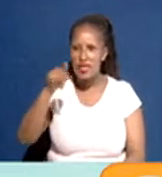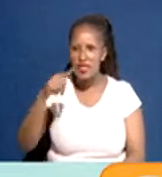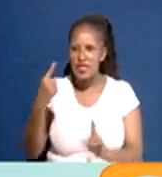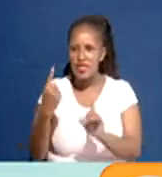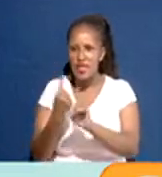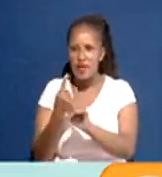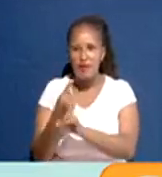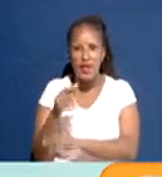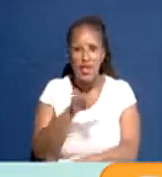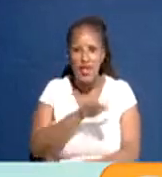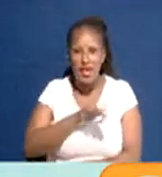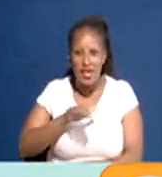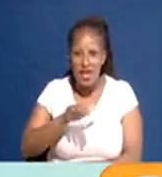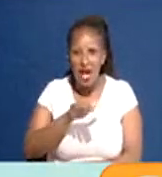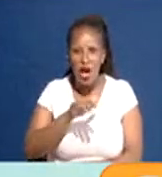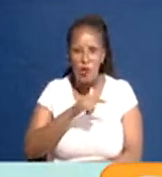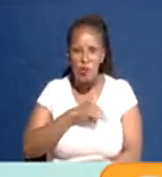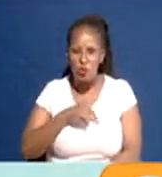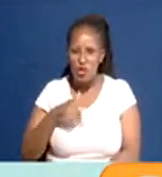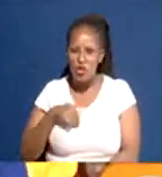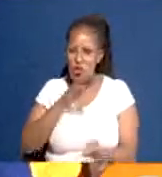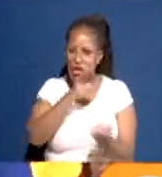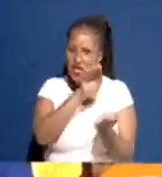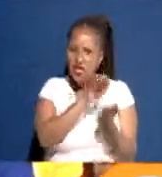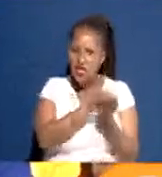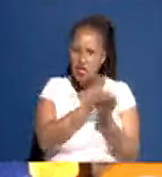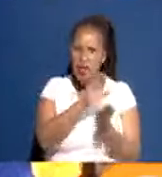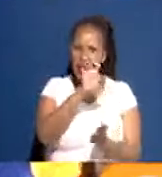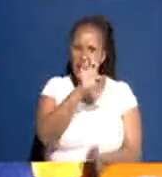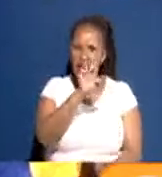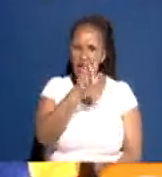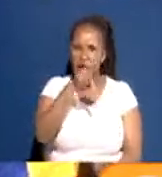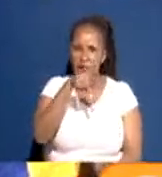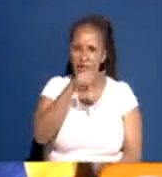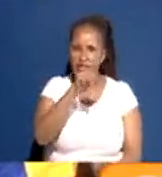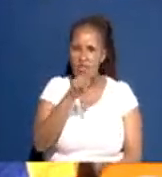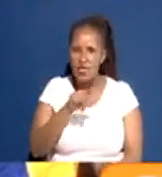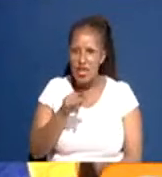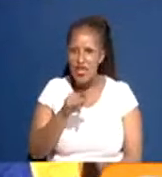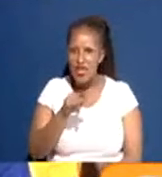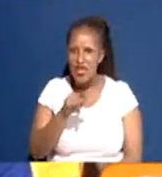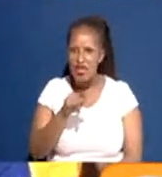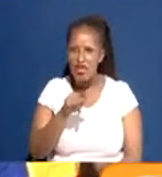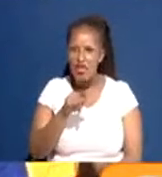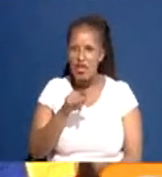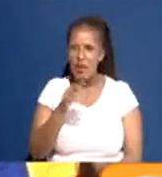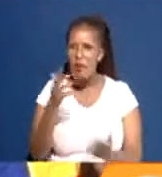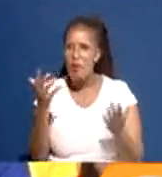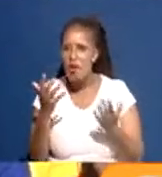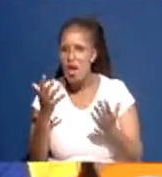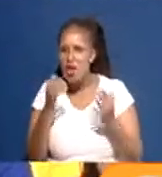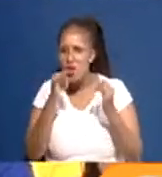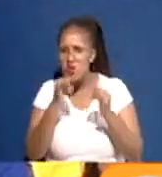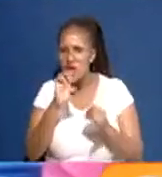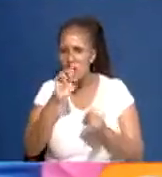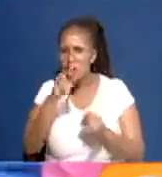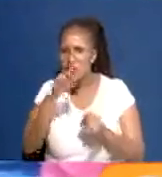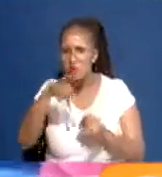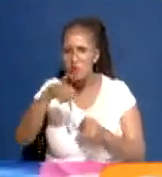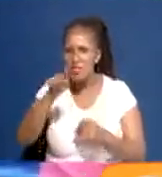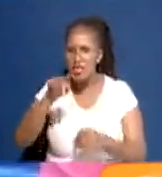mbalimbali. Tunaweka EPZ Dongokundu. Tuko na EPZ mpya